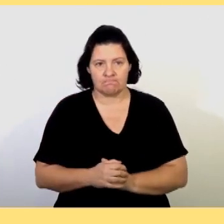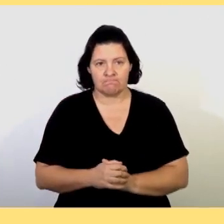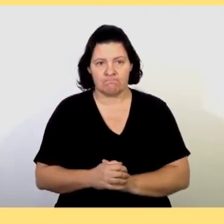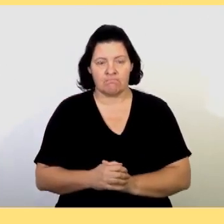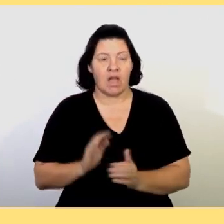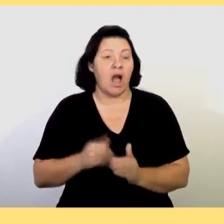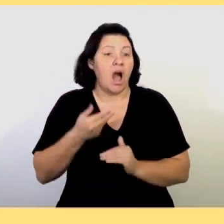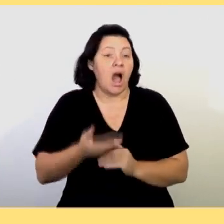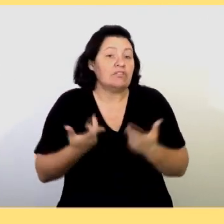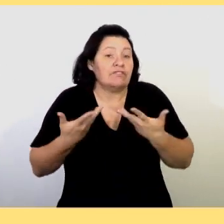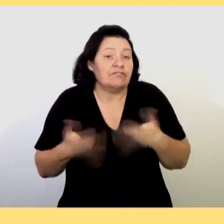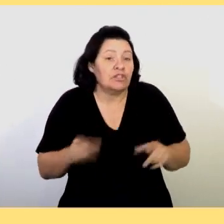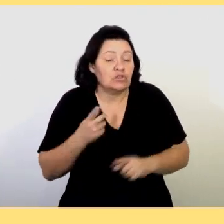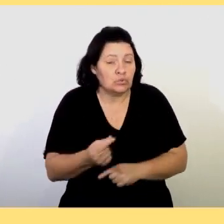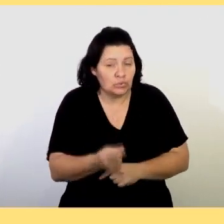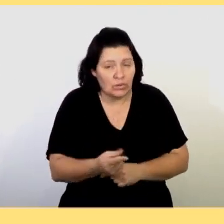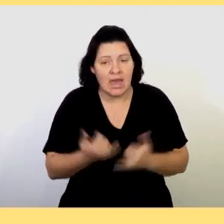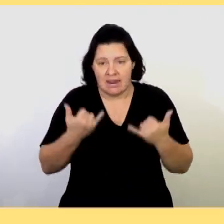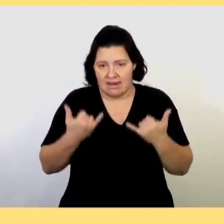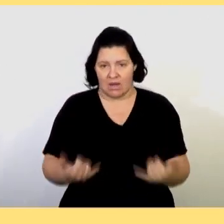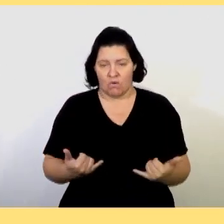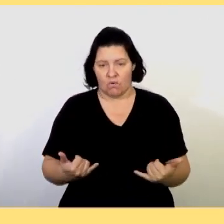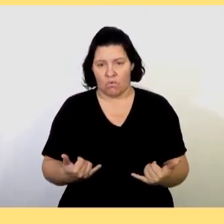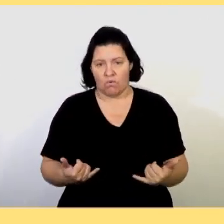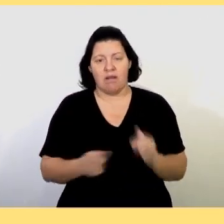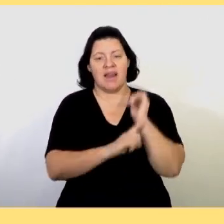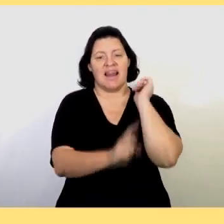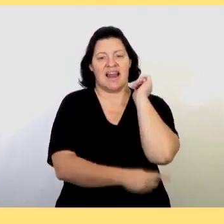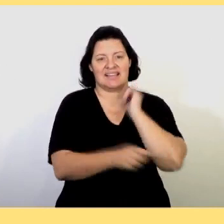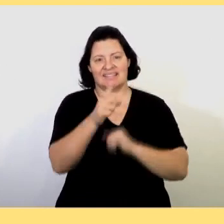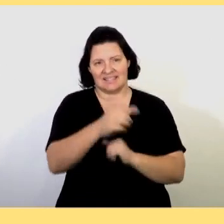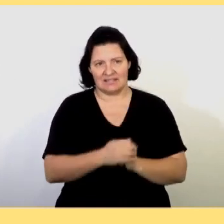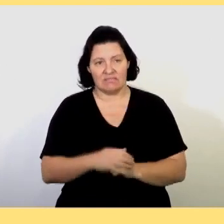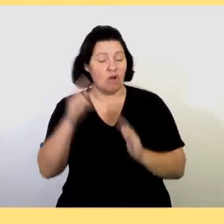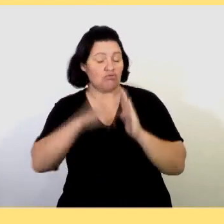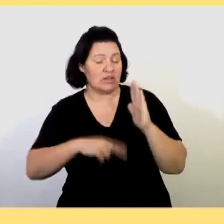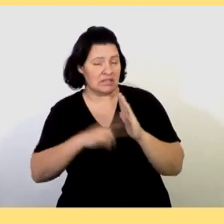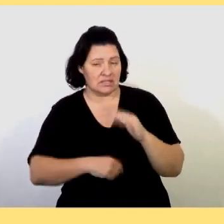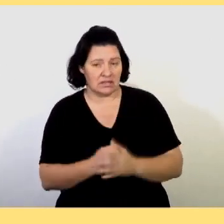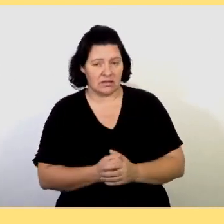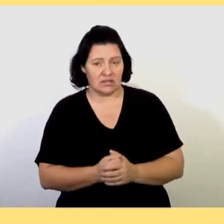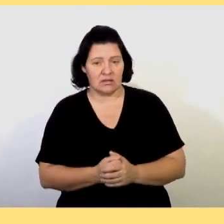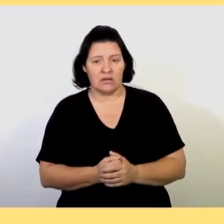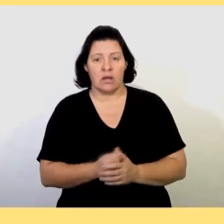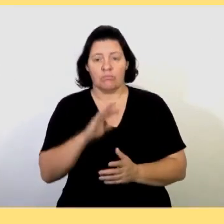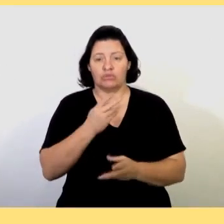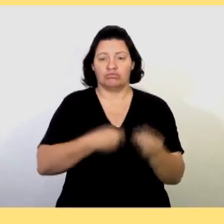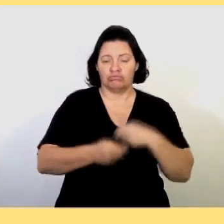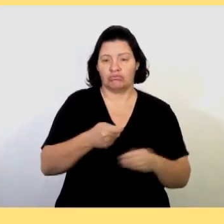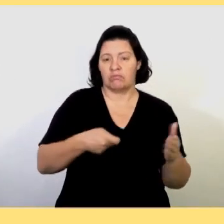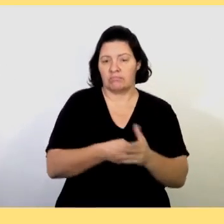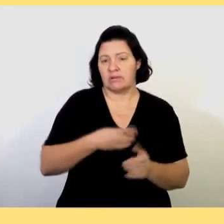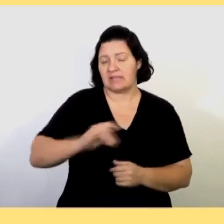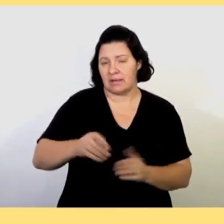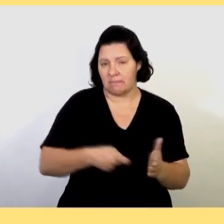10,500. After having done that, I come now to the last one, and it reads, bought trading